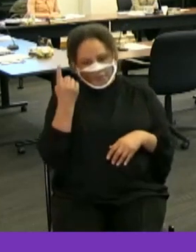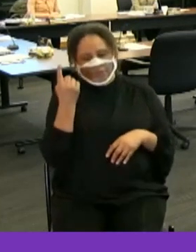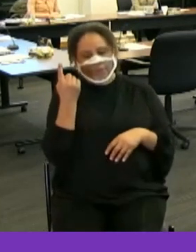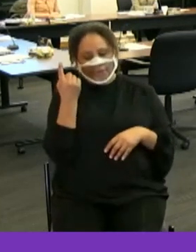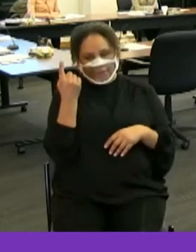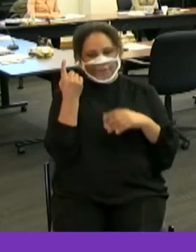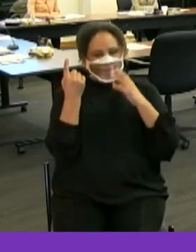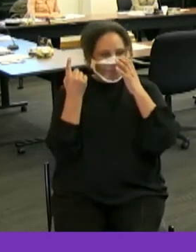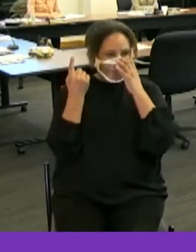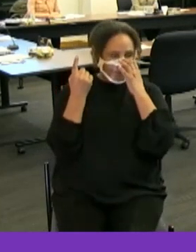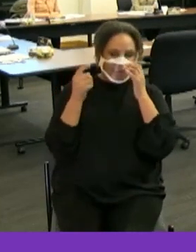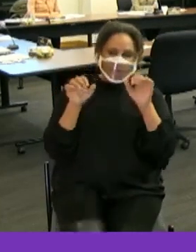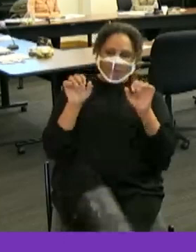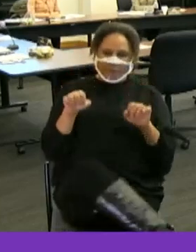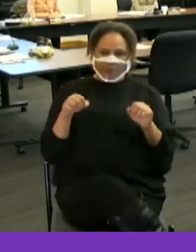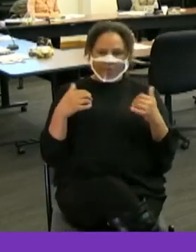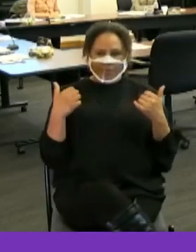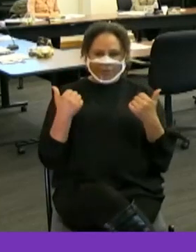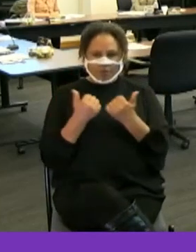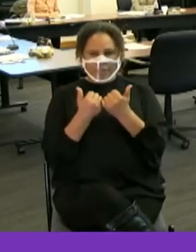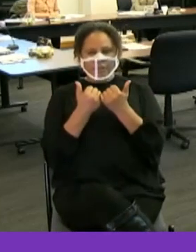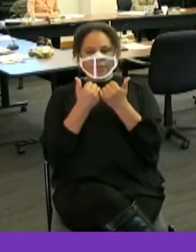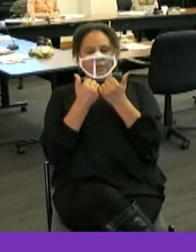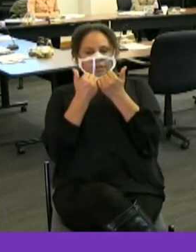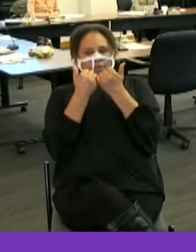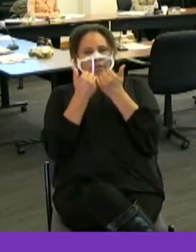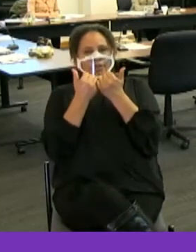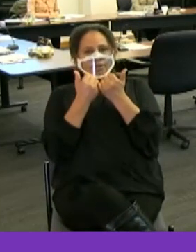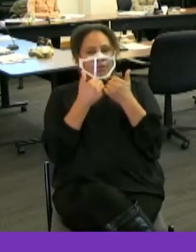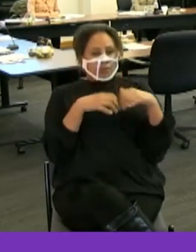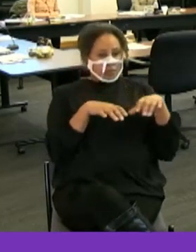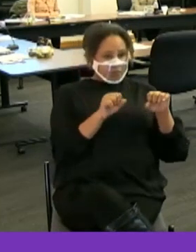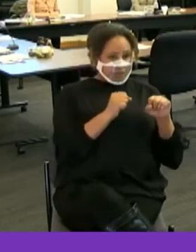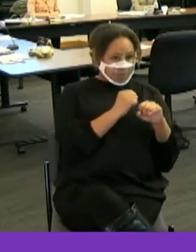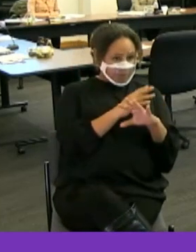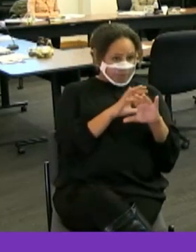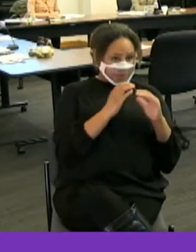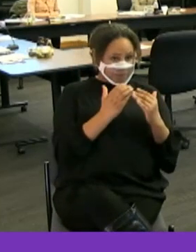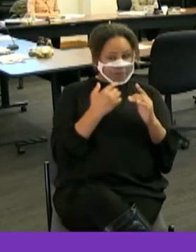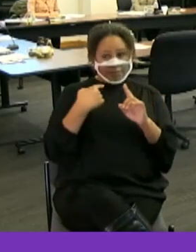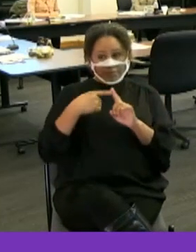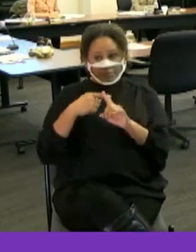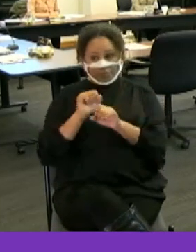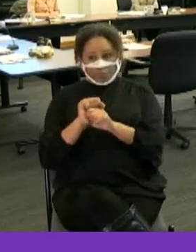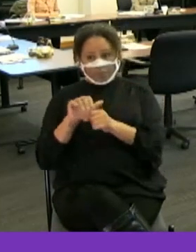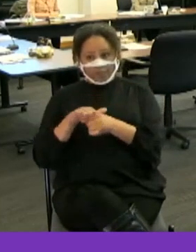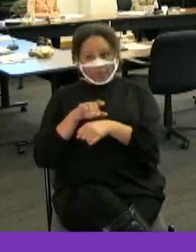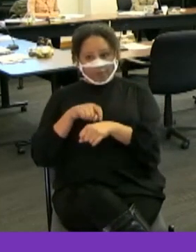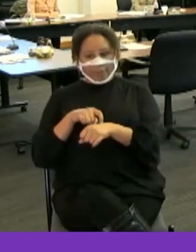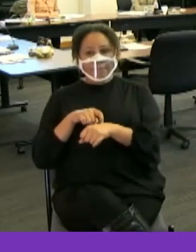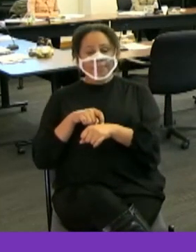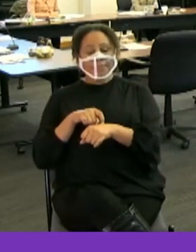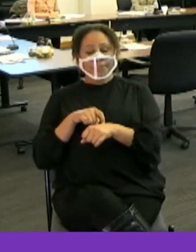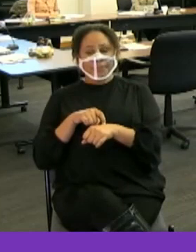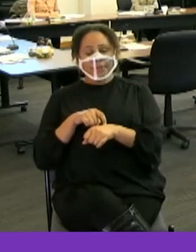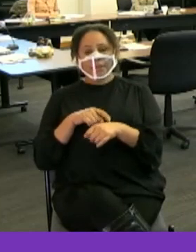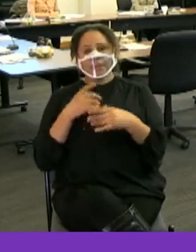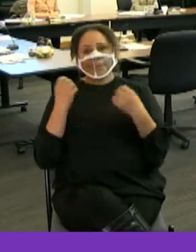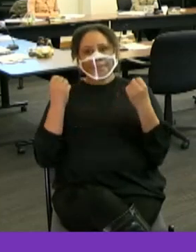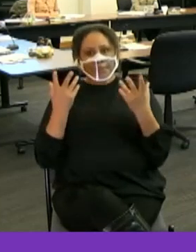it can be challenging to do online and work full time. And I got a lot of mental